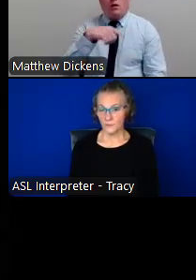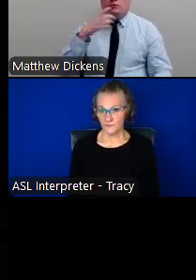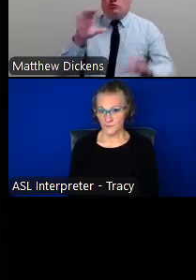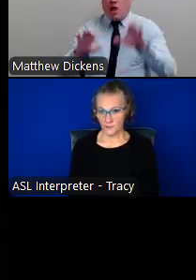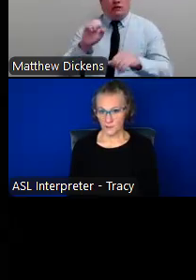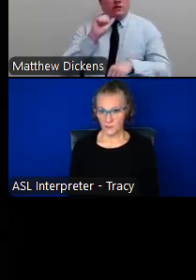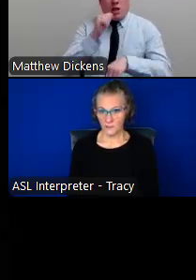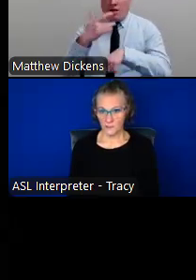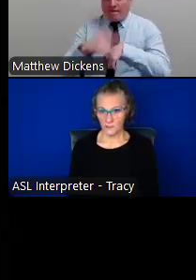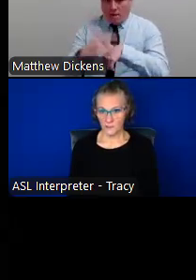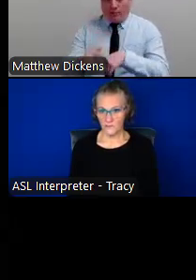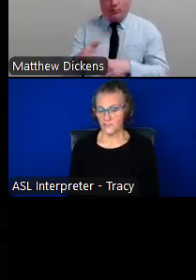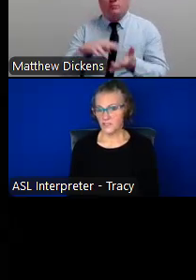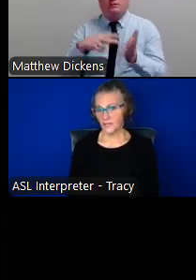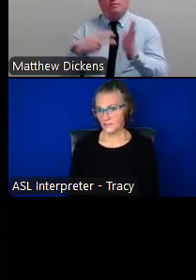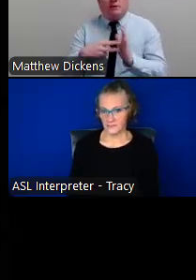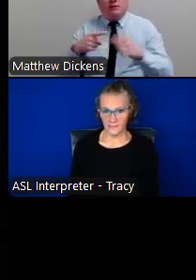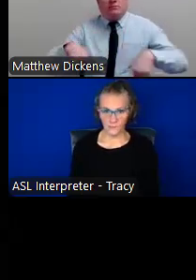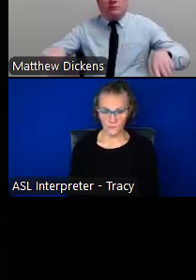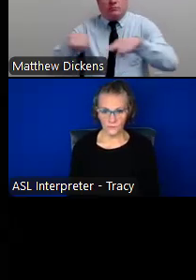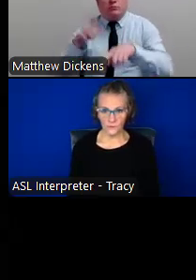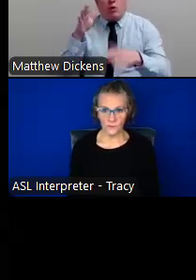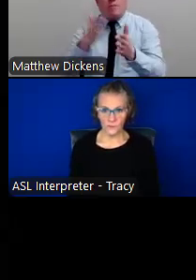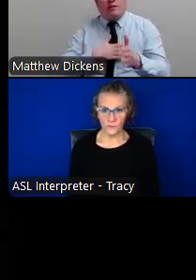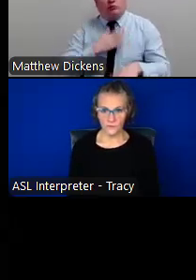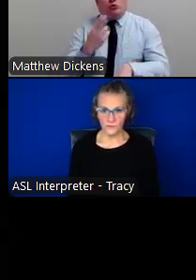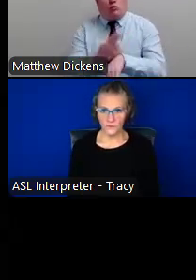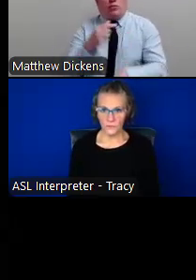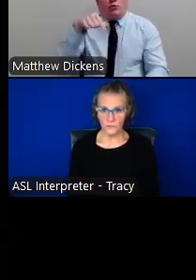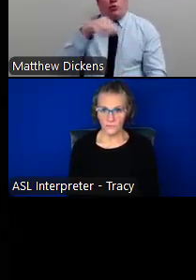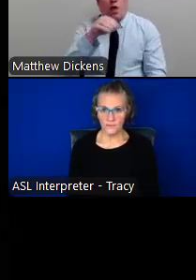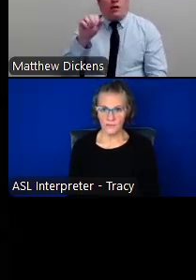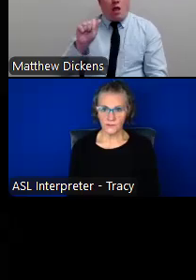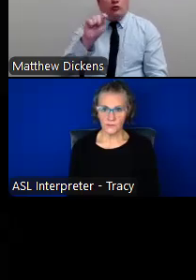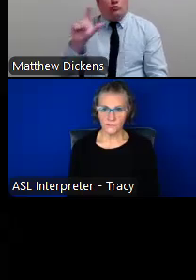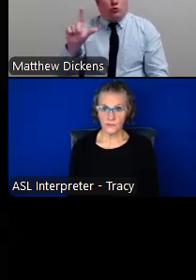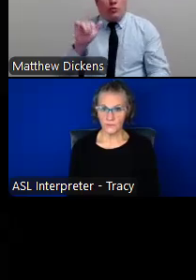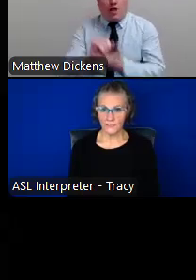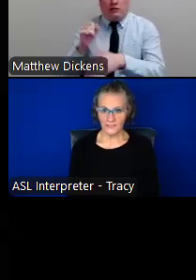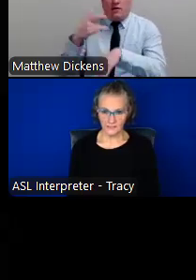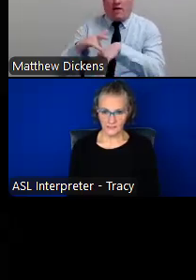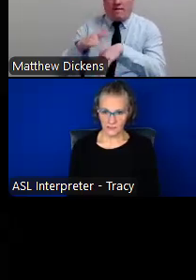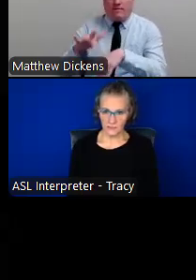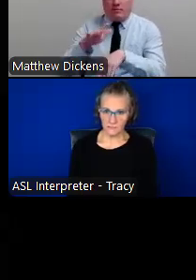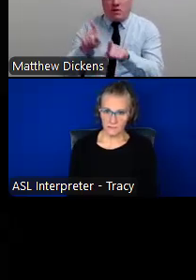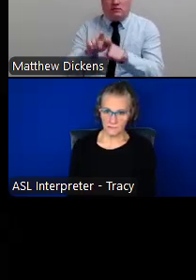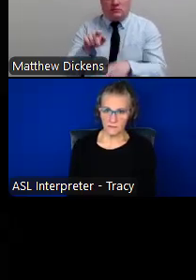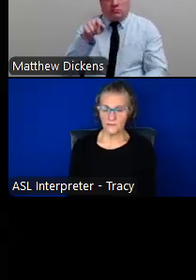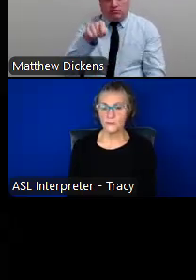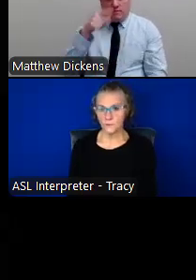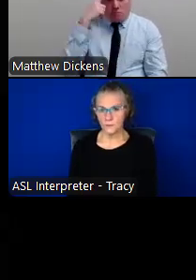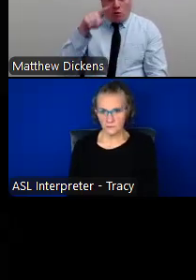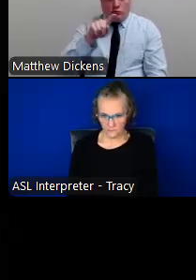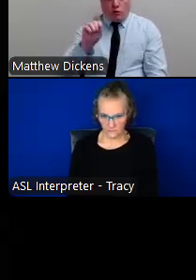For this webinar, the chat is disabled. So please use the Q&A section